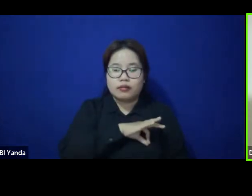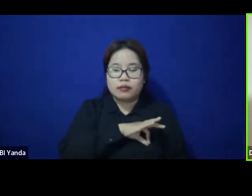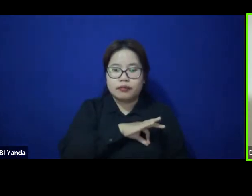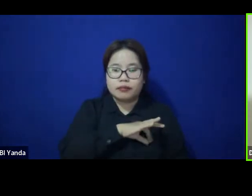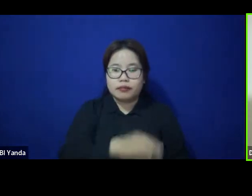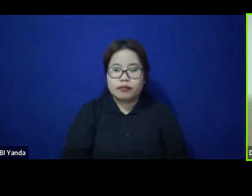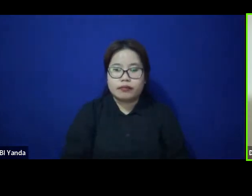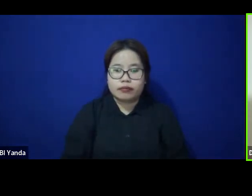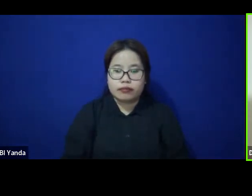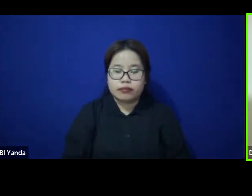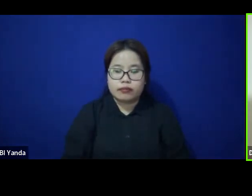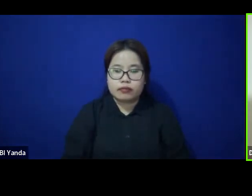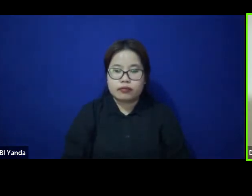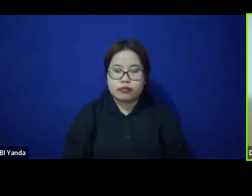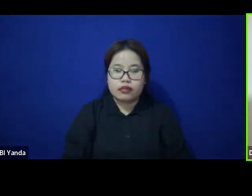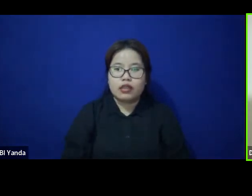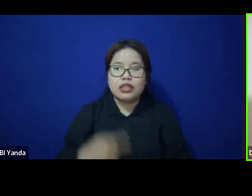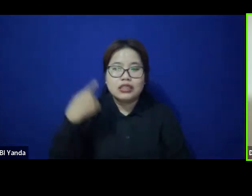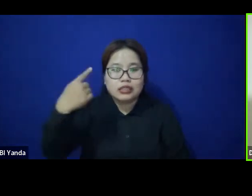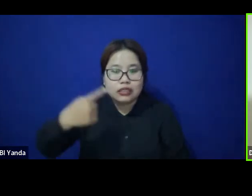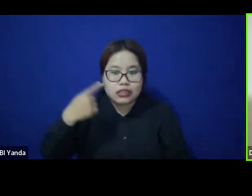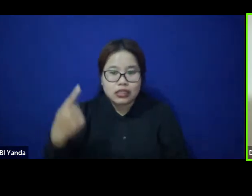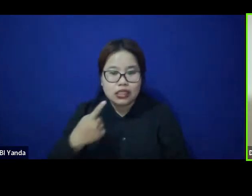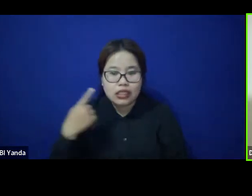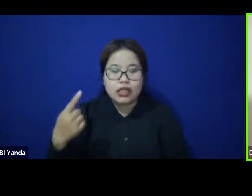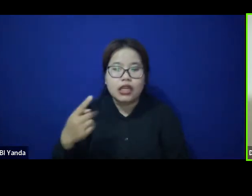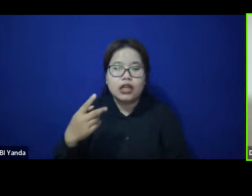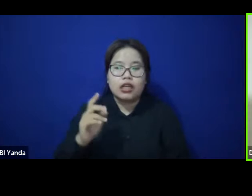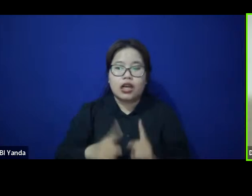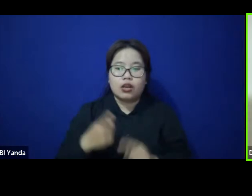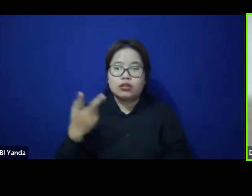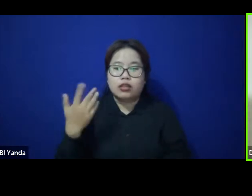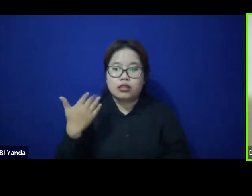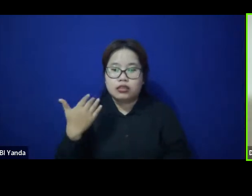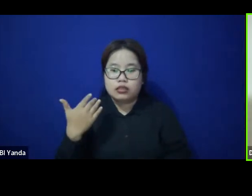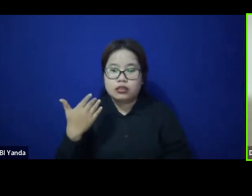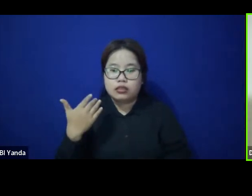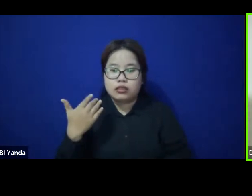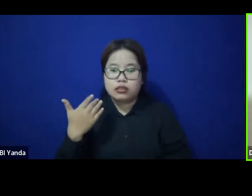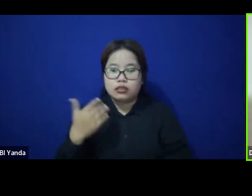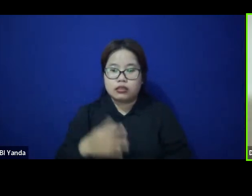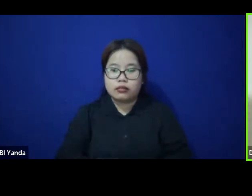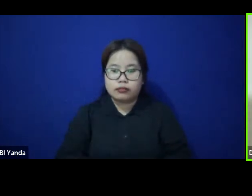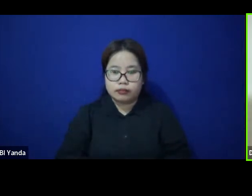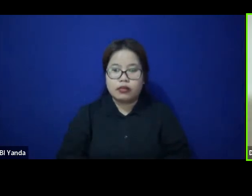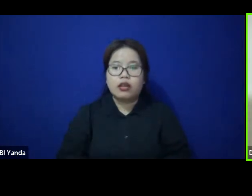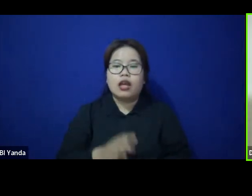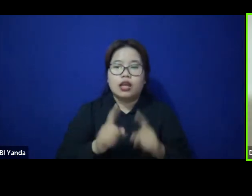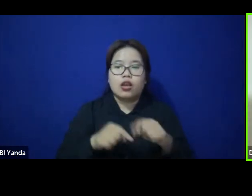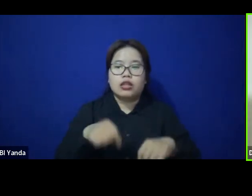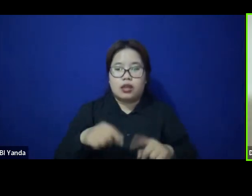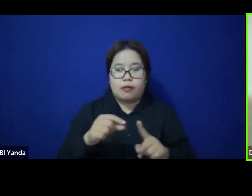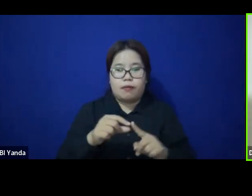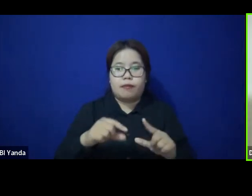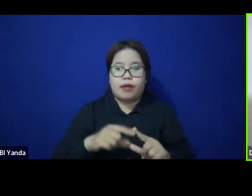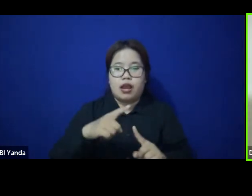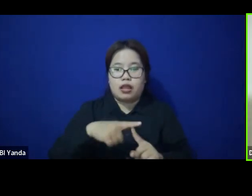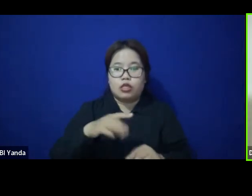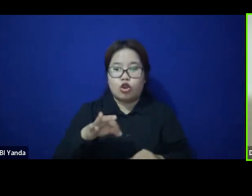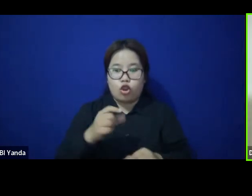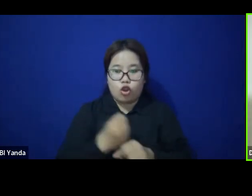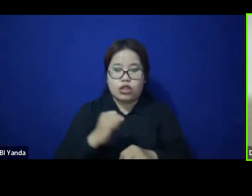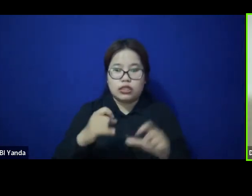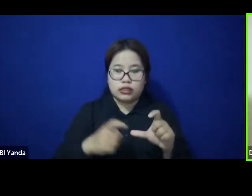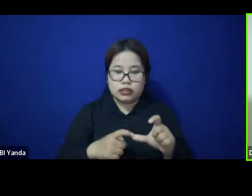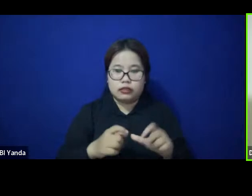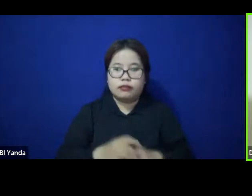very often, I think Tricia mentioned it, people with disability are pathologized. They're sort of, they're discriminated against in hospitals